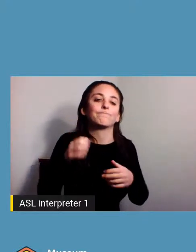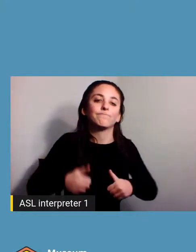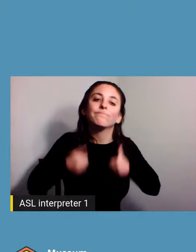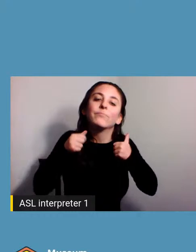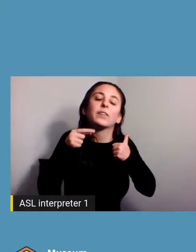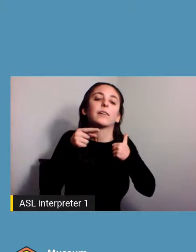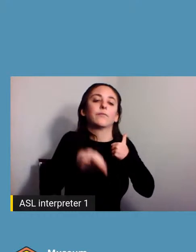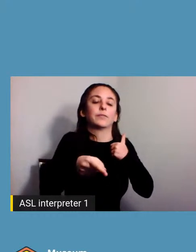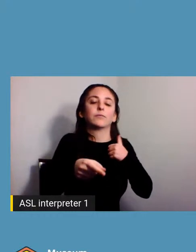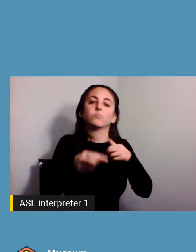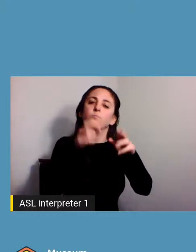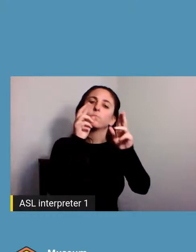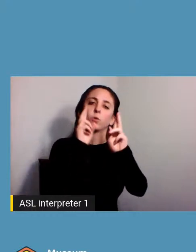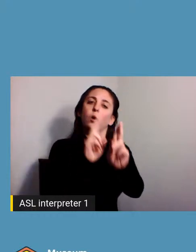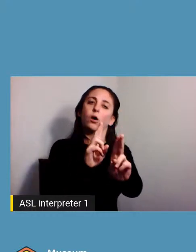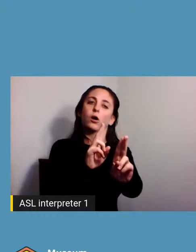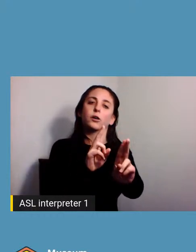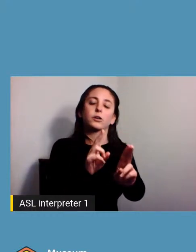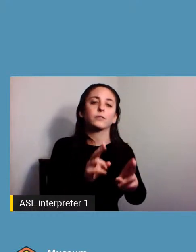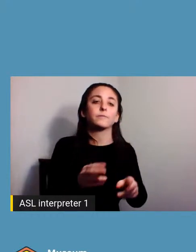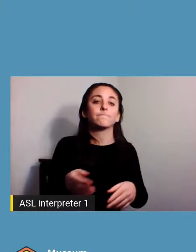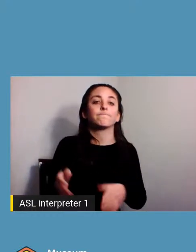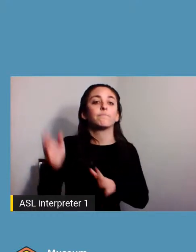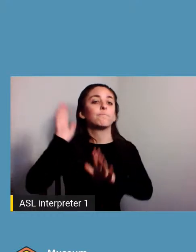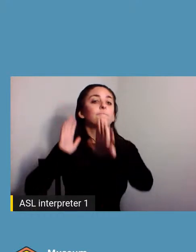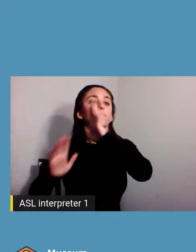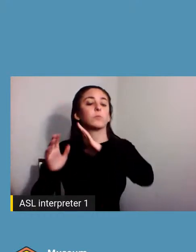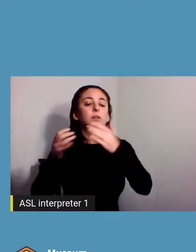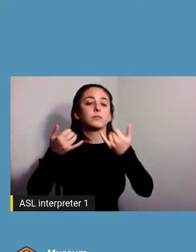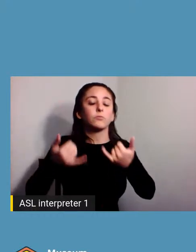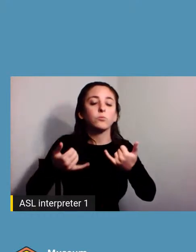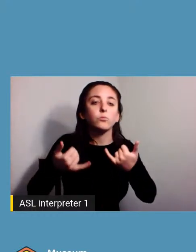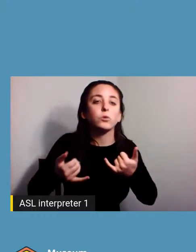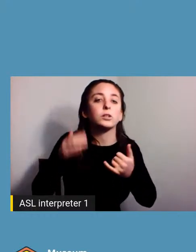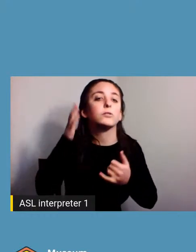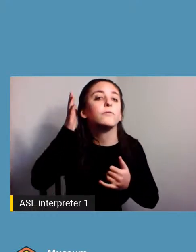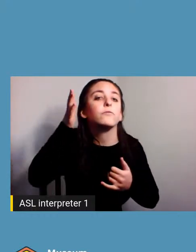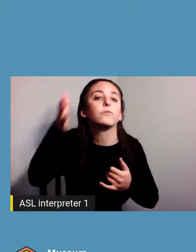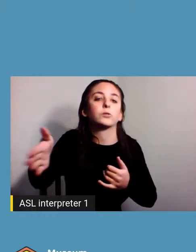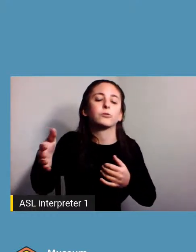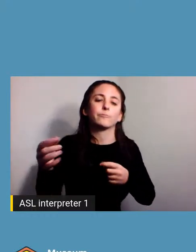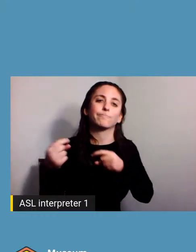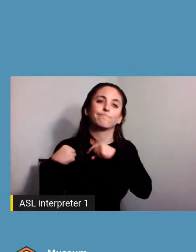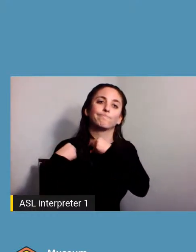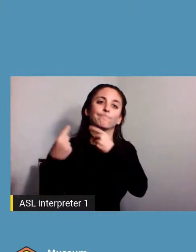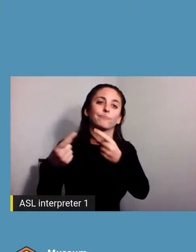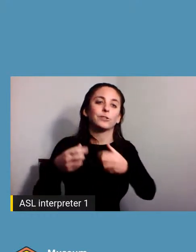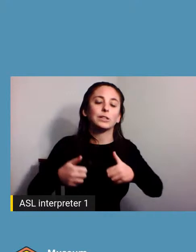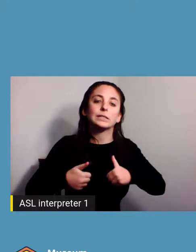respects to them, their elders, past, present, and future, who call this place their home.